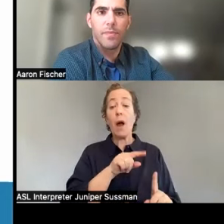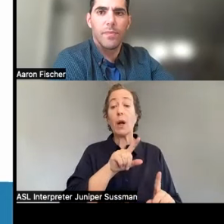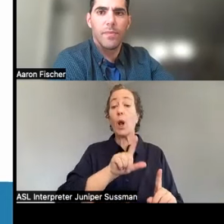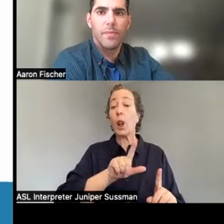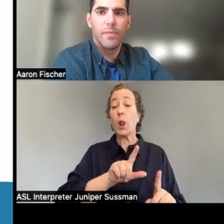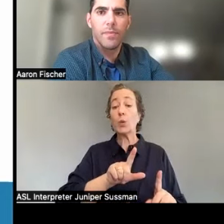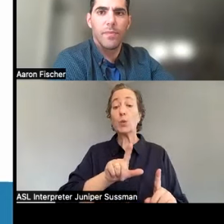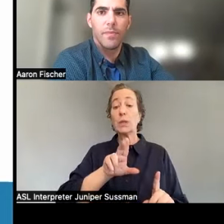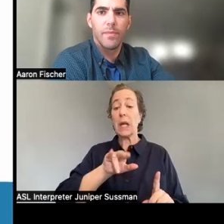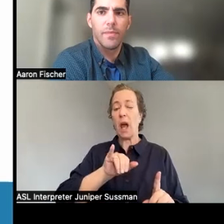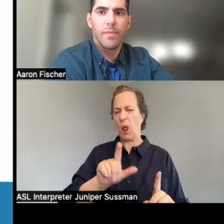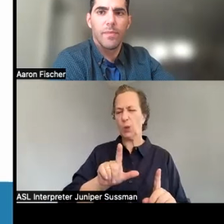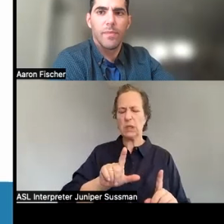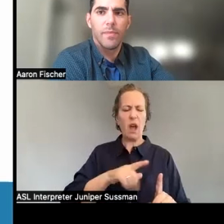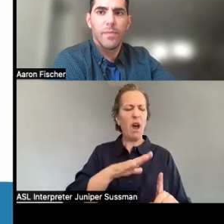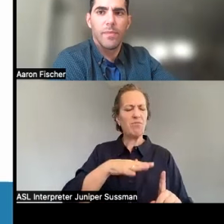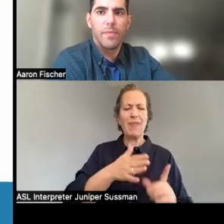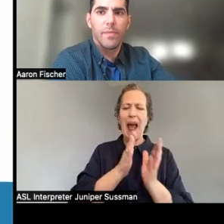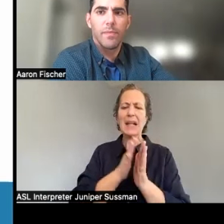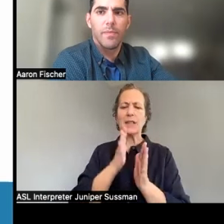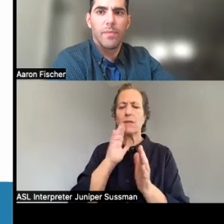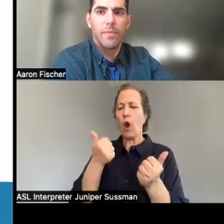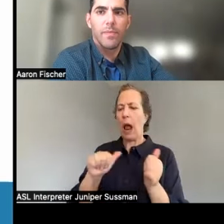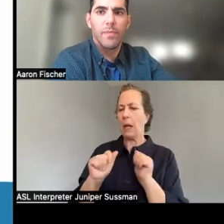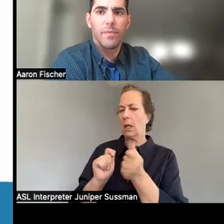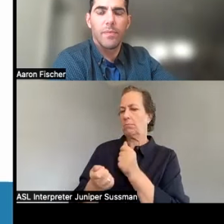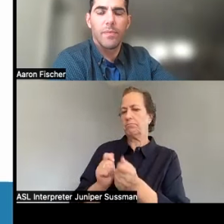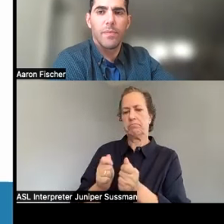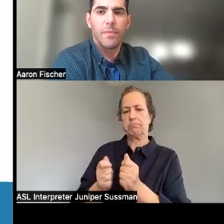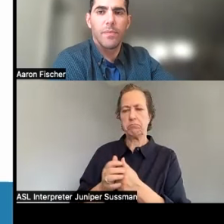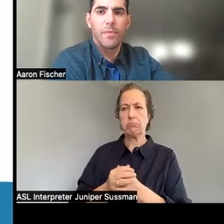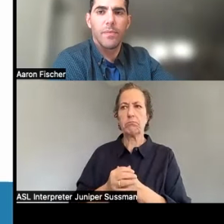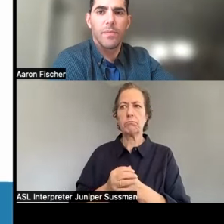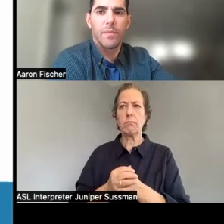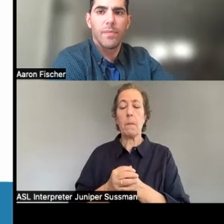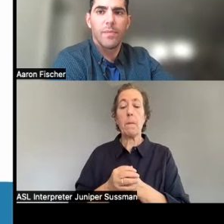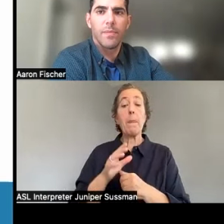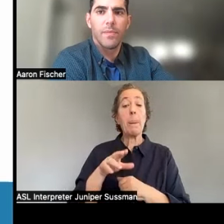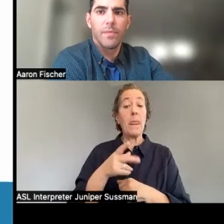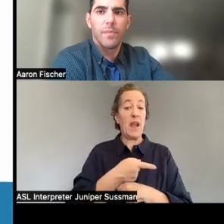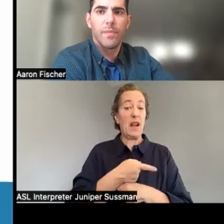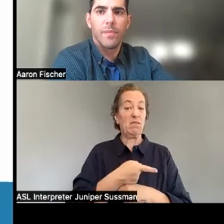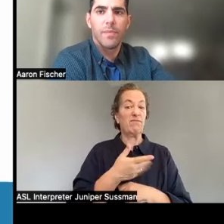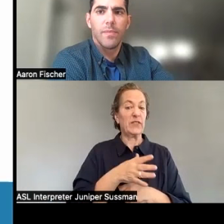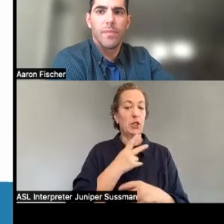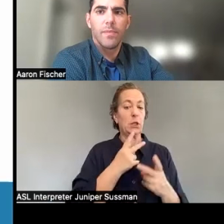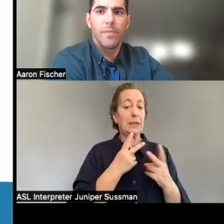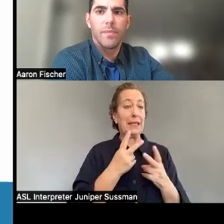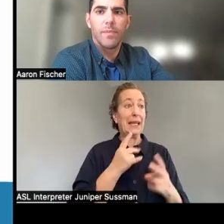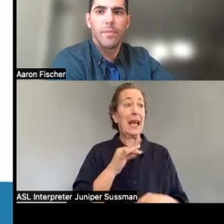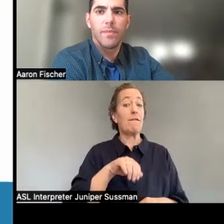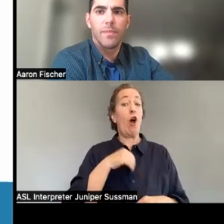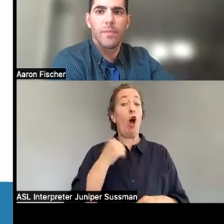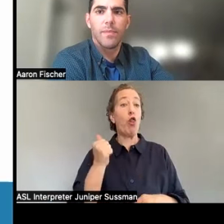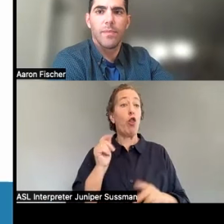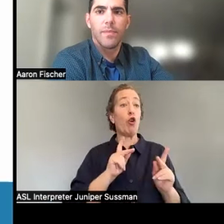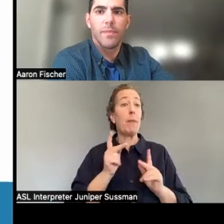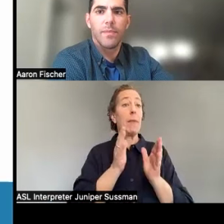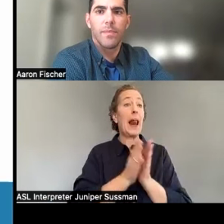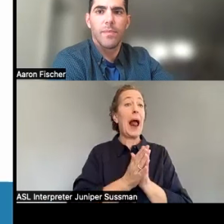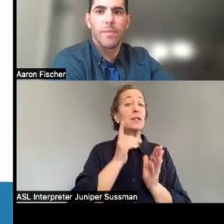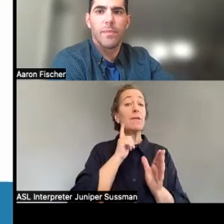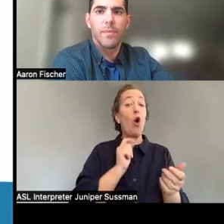at work. She knows from coworkers that the company refuses to allow any employees to work remotely during the COVID-19